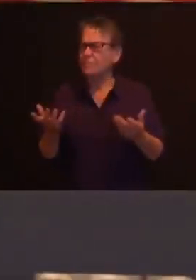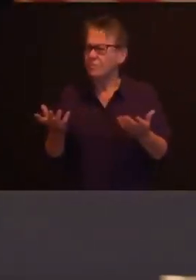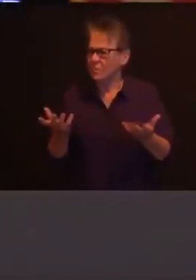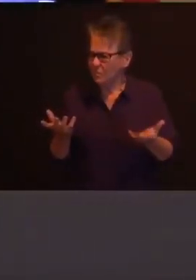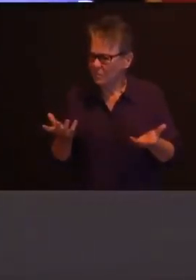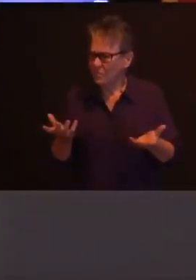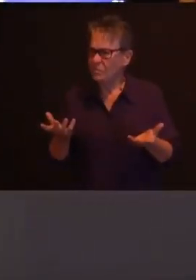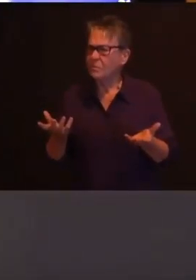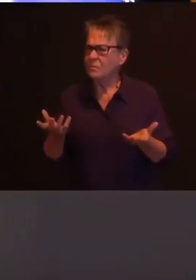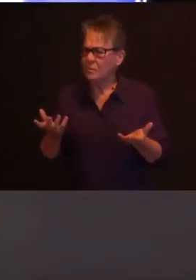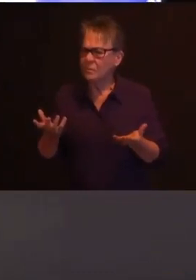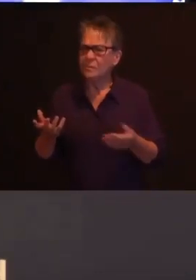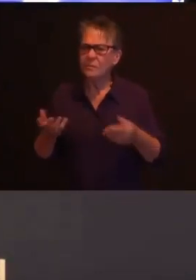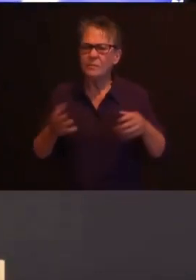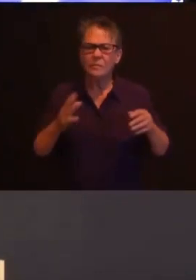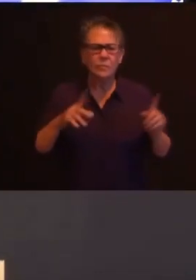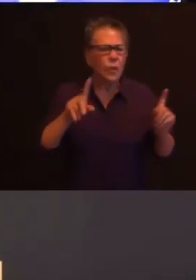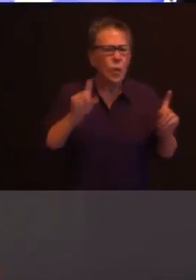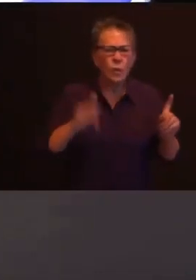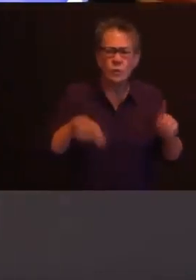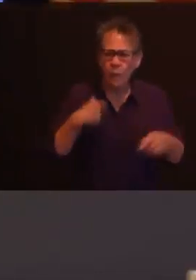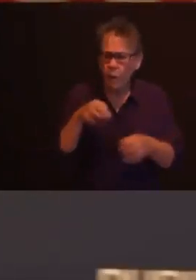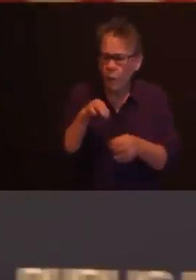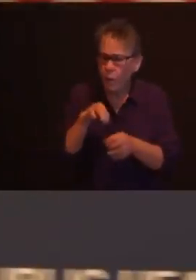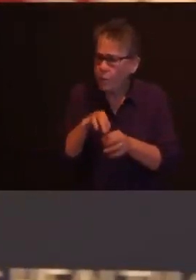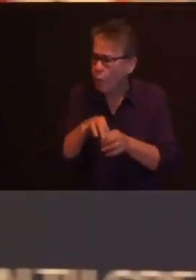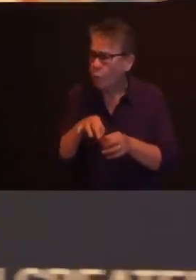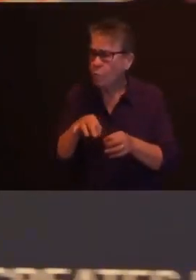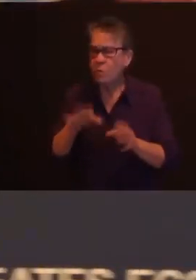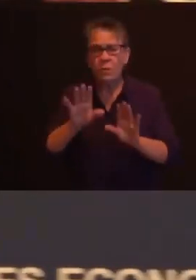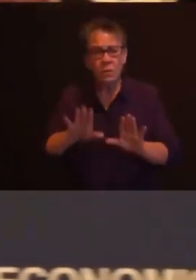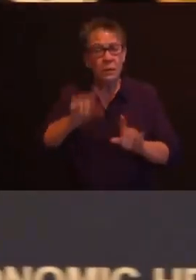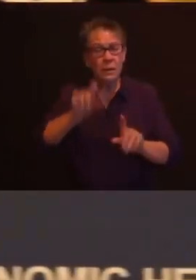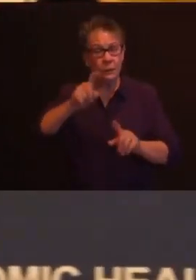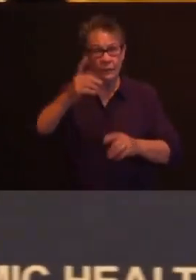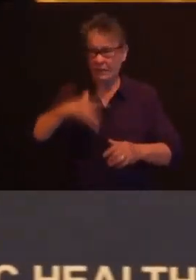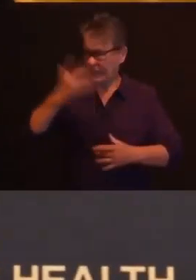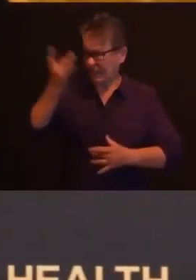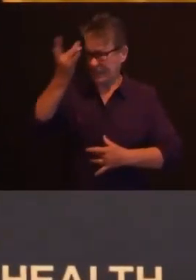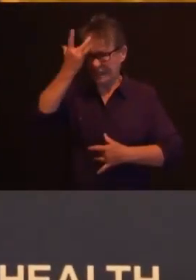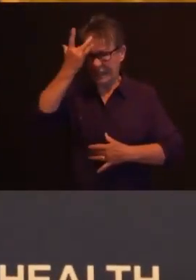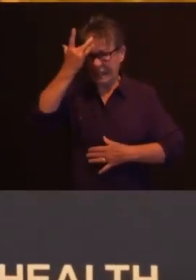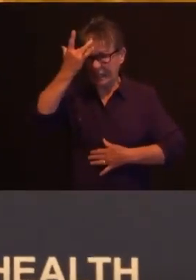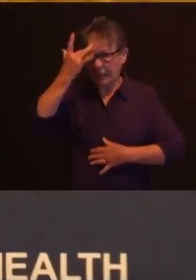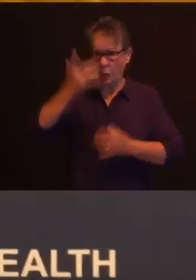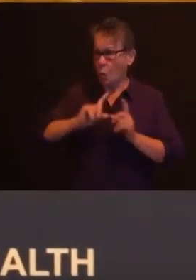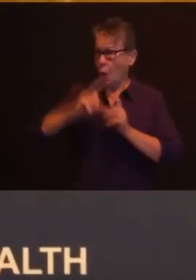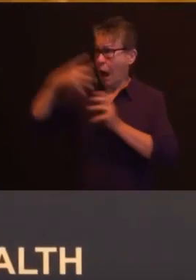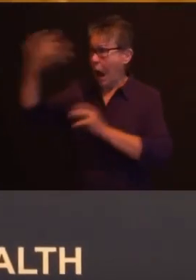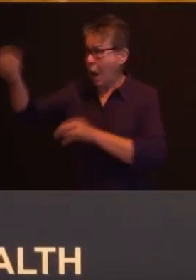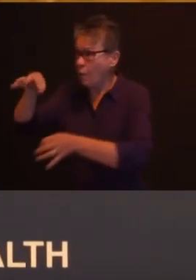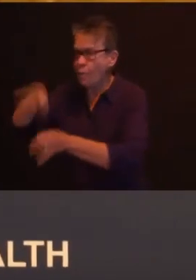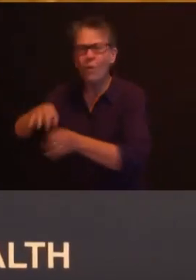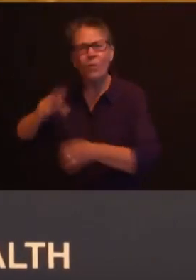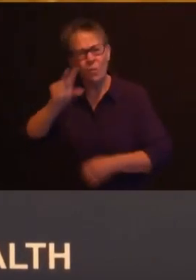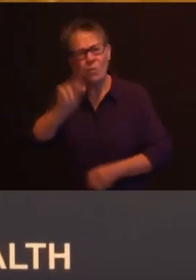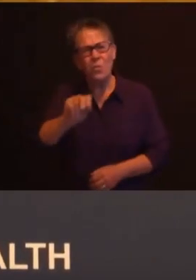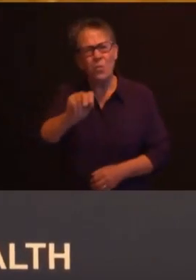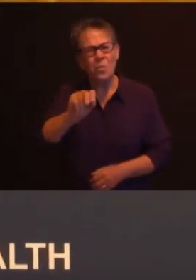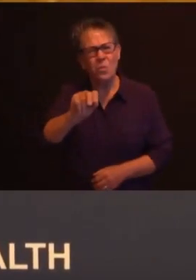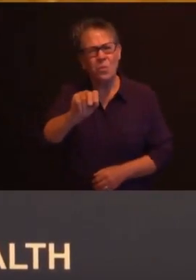Yeah. You can't. So get your county clerk, get a hold of them ASAP. And by the way, we talked about migrant workers. This now feels like